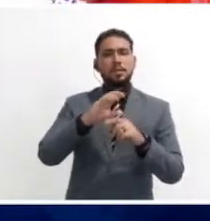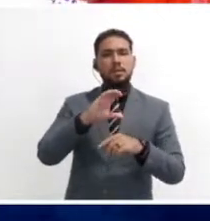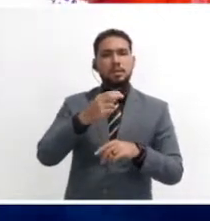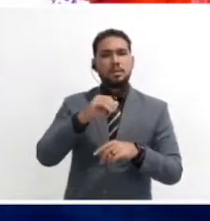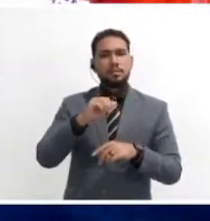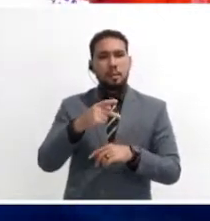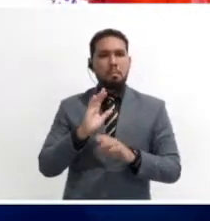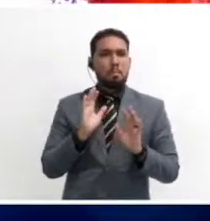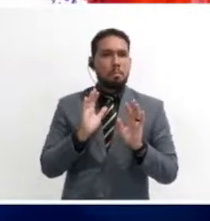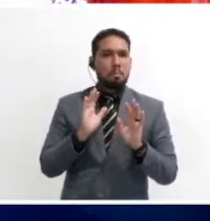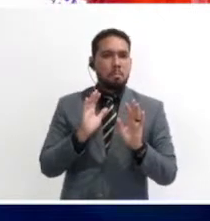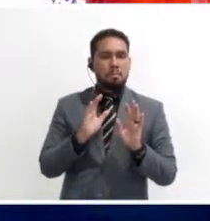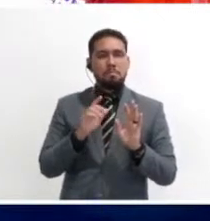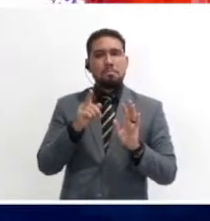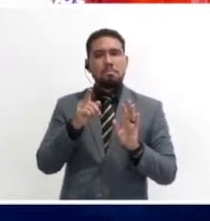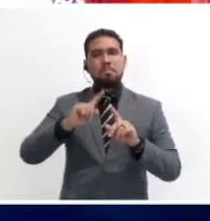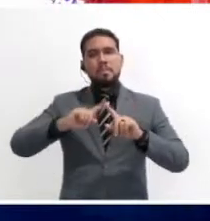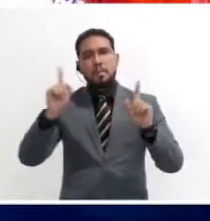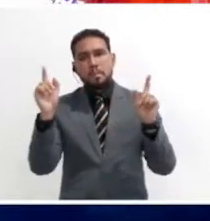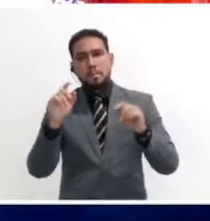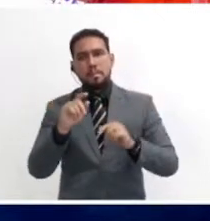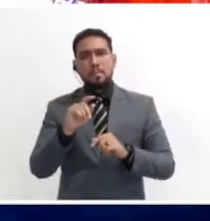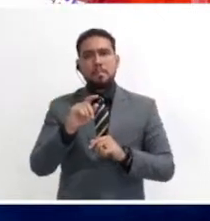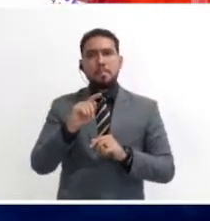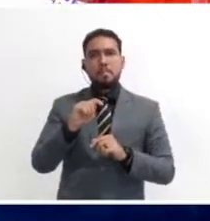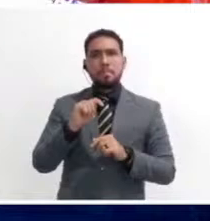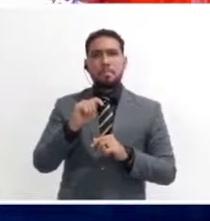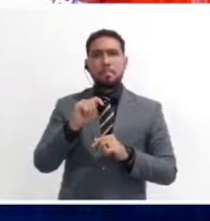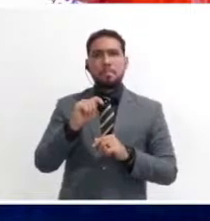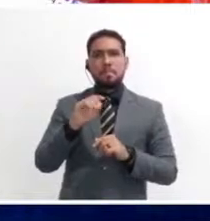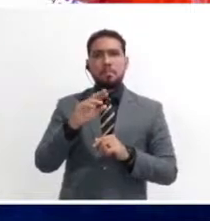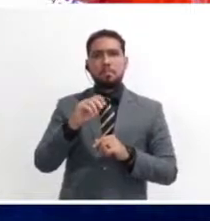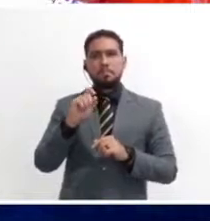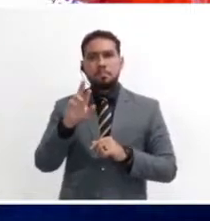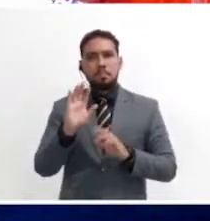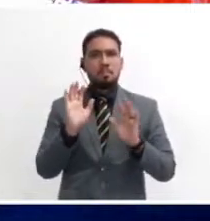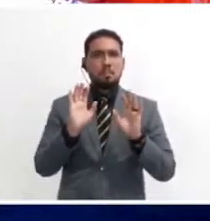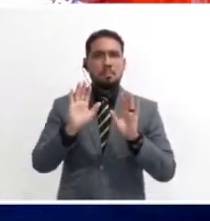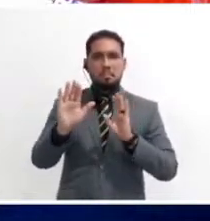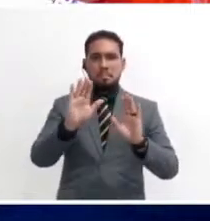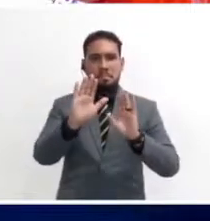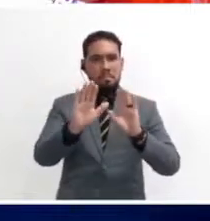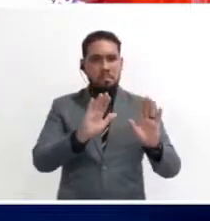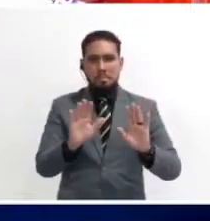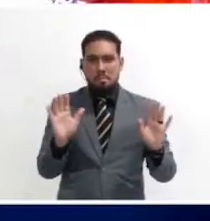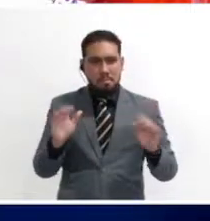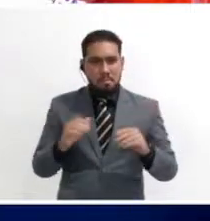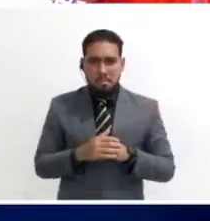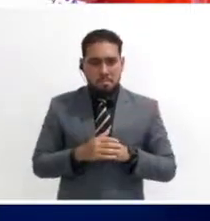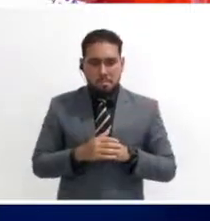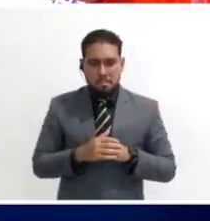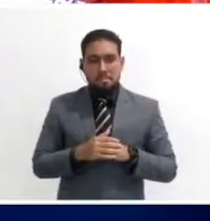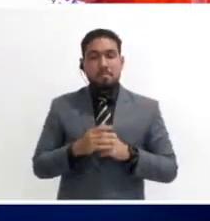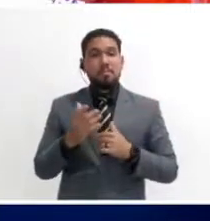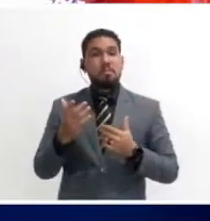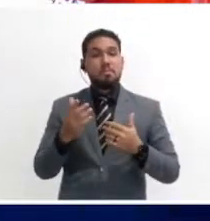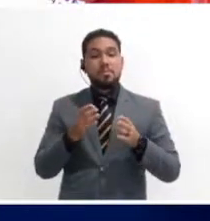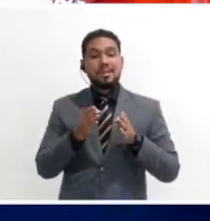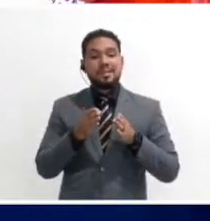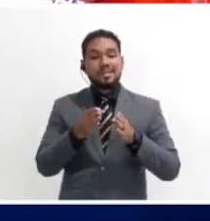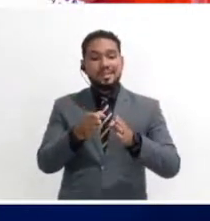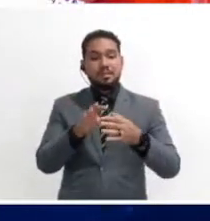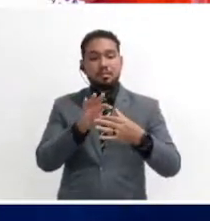wafer. And a die attach material is a material that can be used to attach that chip